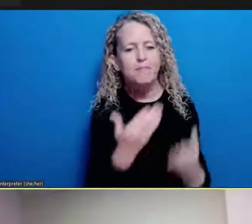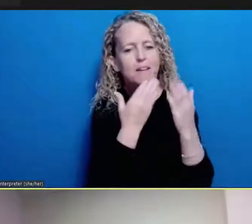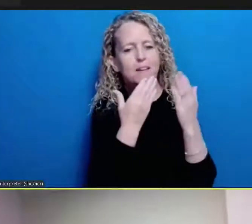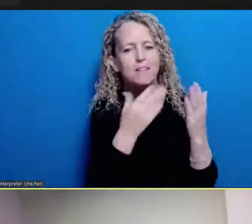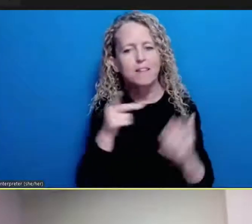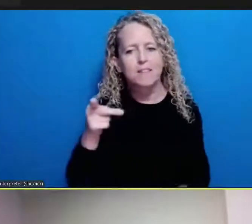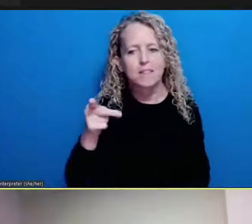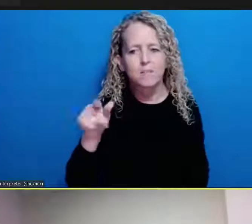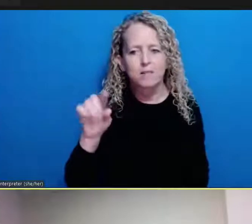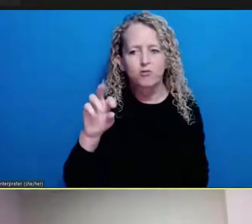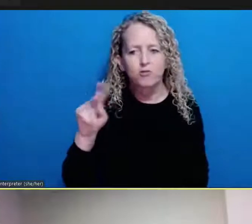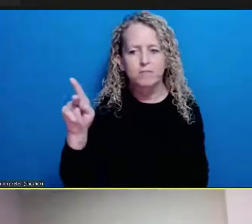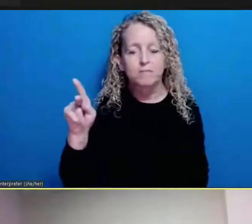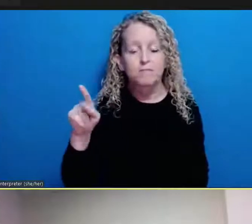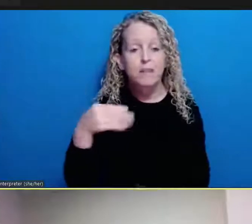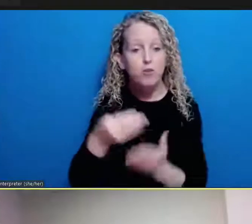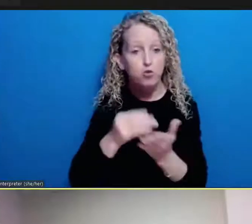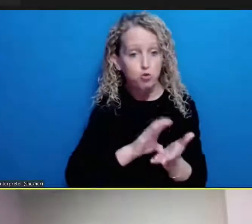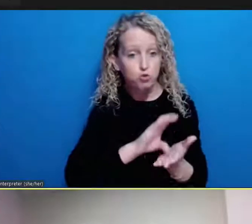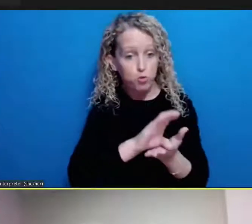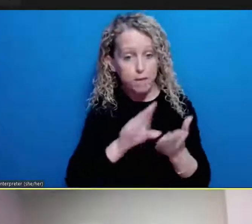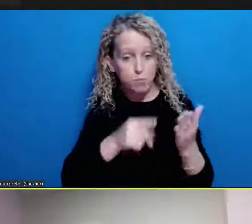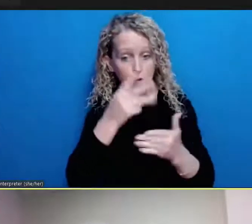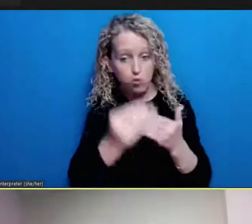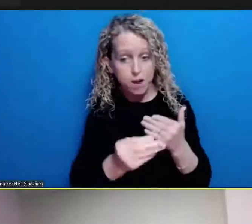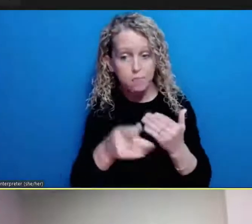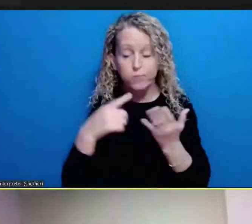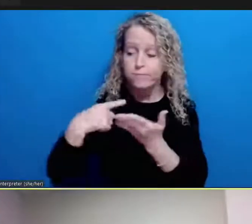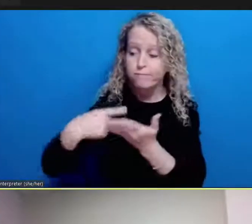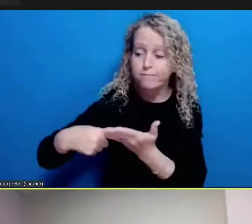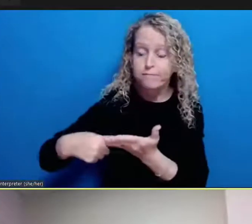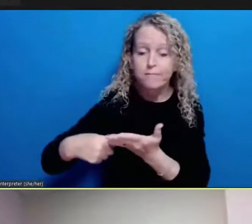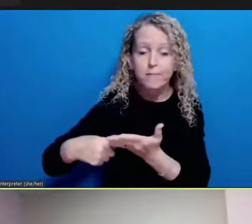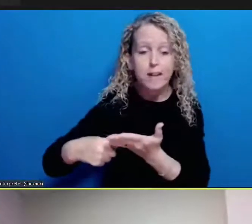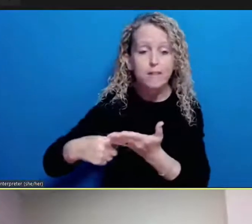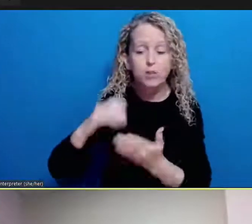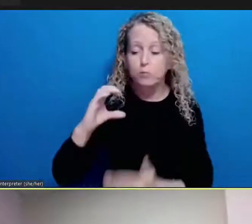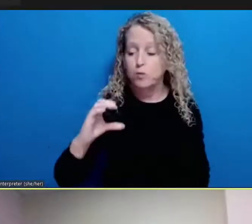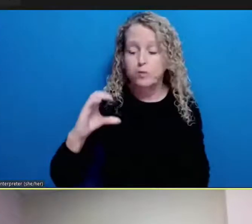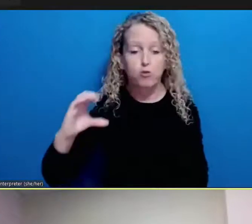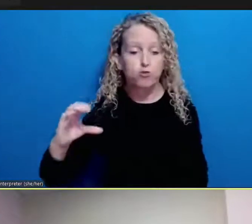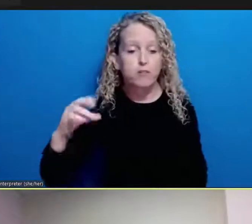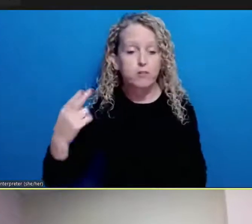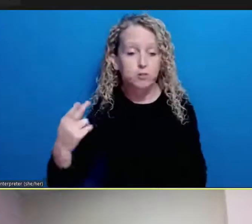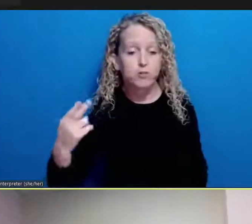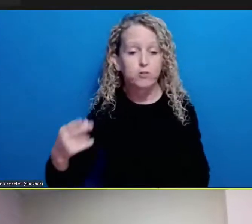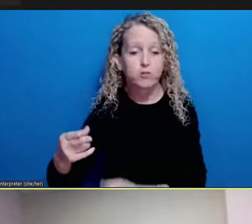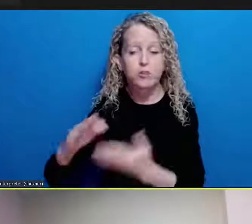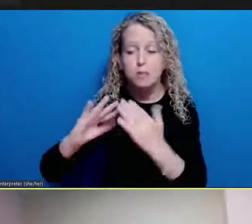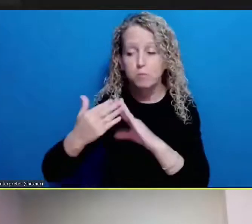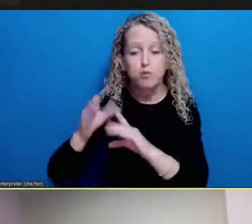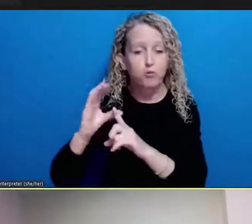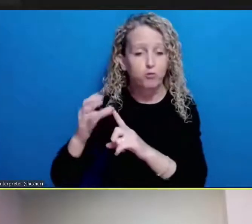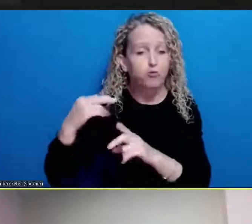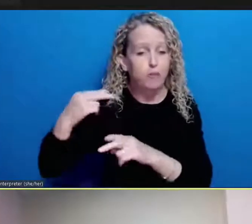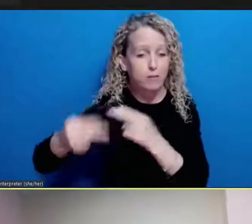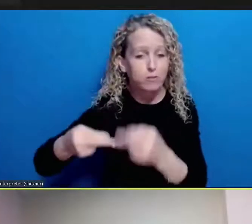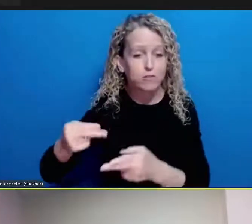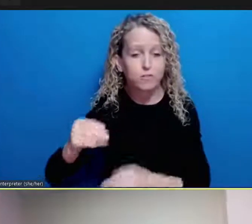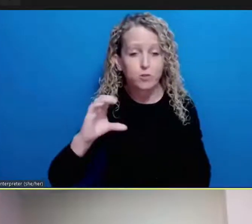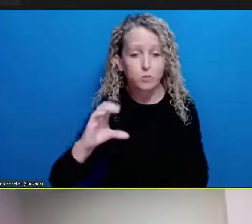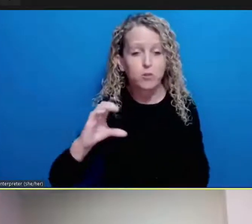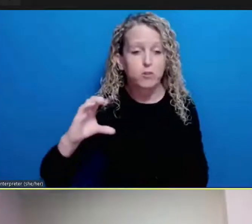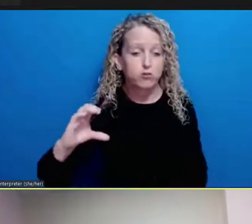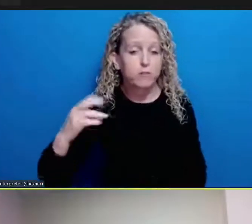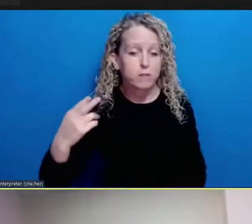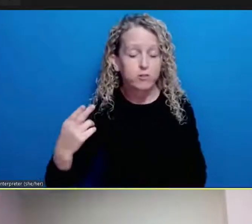comment that on the grant program, we were talking to our colleagues at Communities, Culture and Heritage just last week, and I understand that the budget